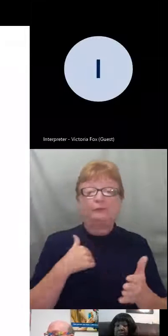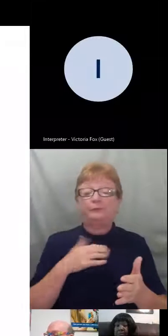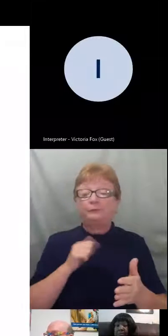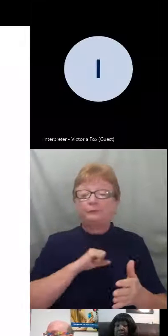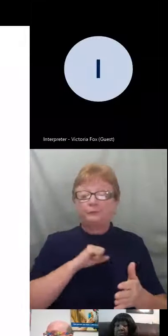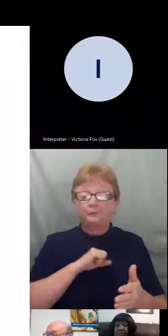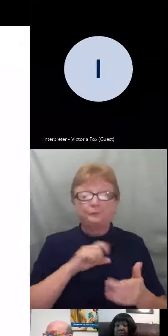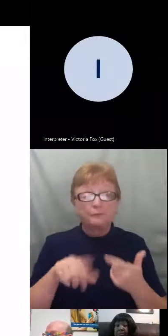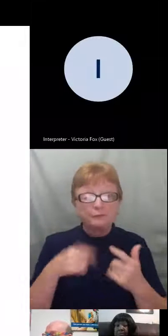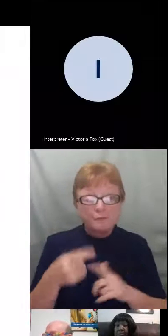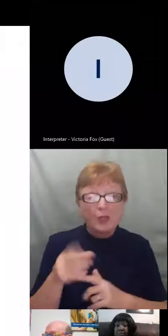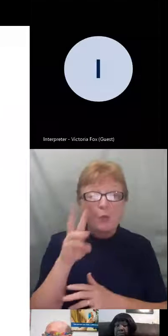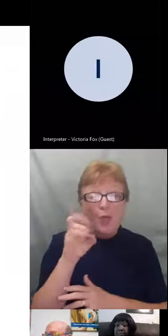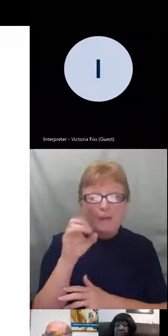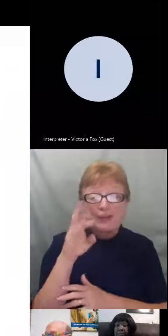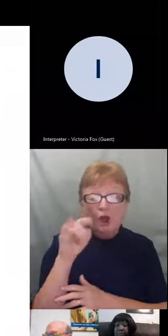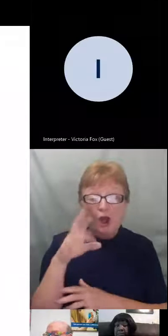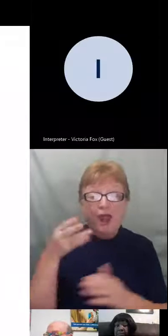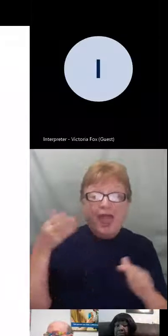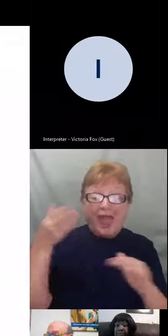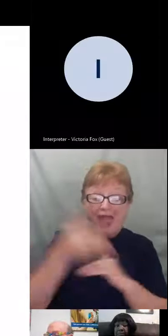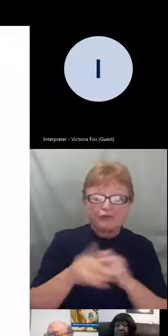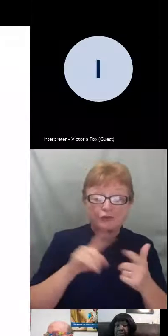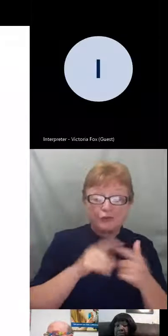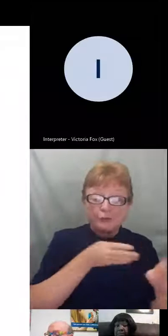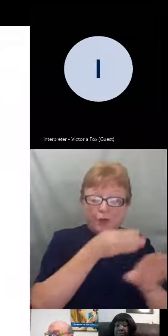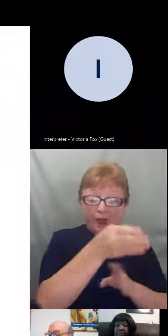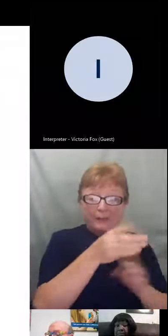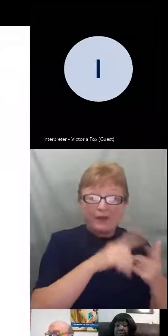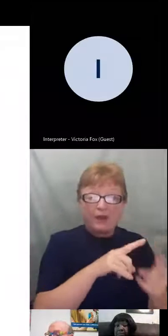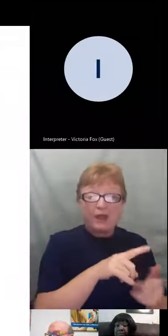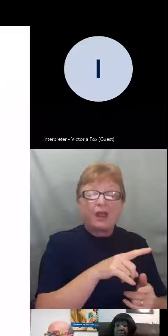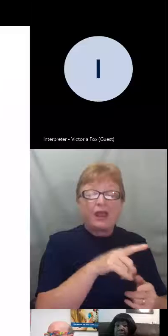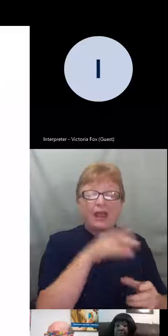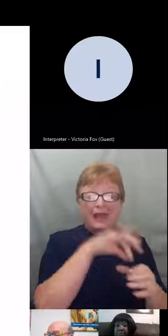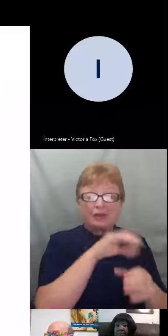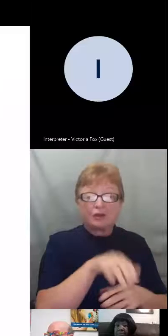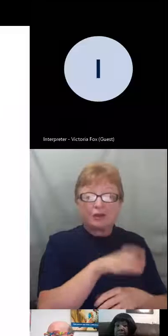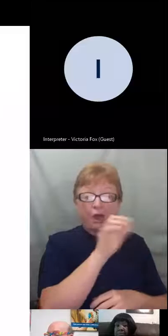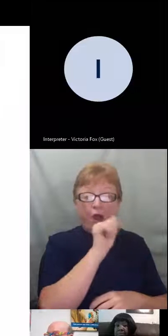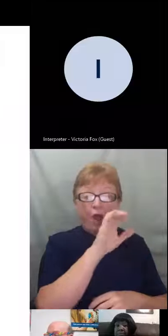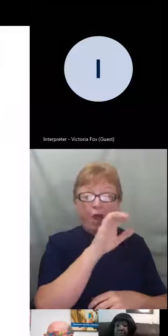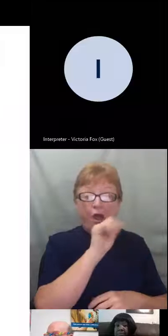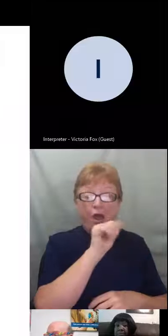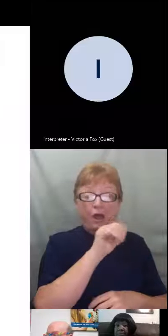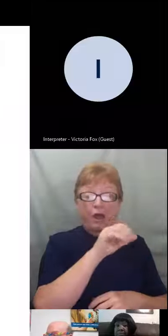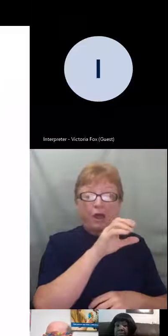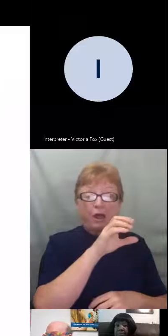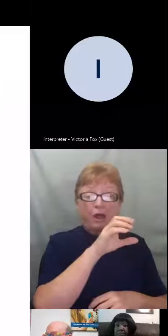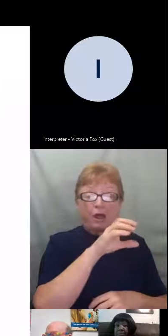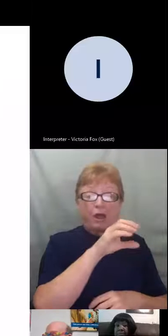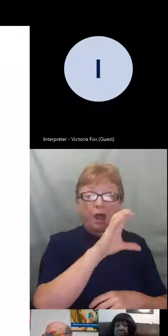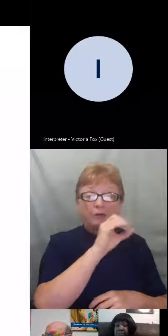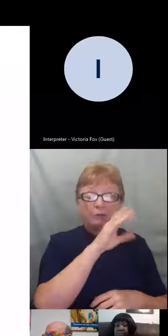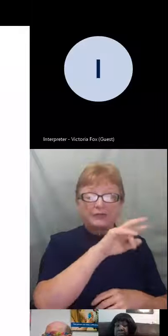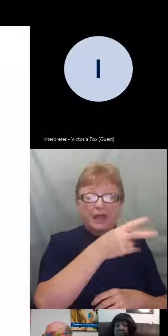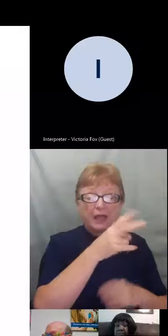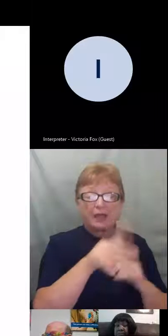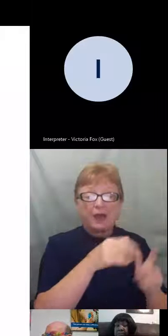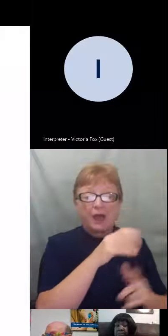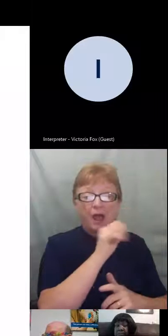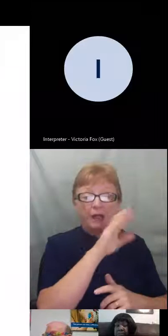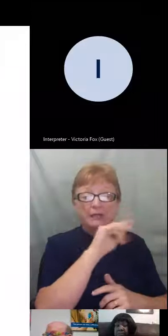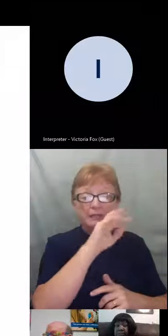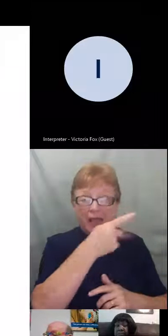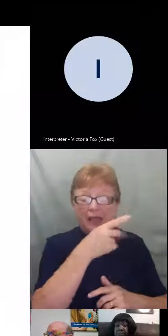advocacy webinar after the primary election on August 2nd. It will be on September 15th at 2 p.m. You can